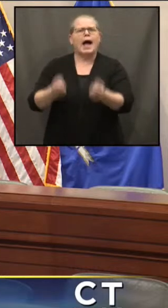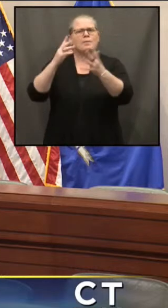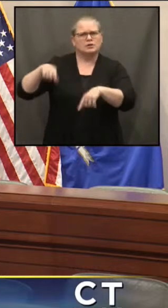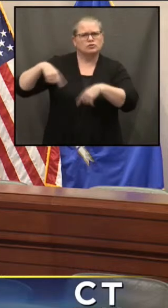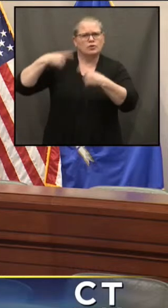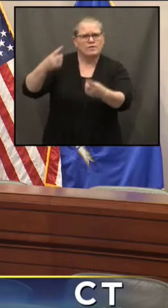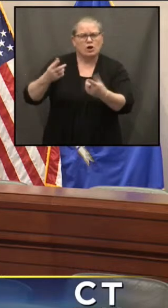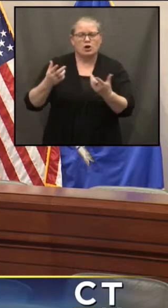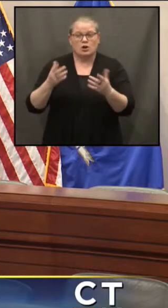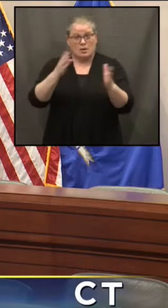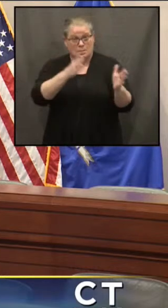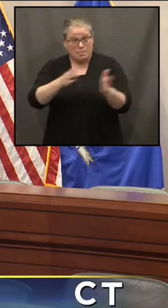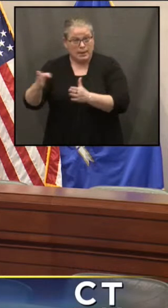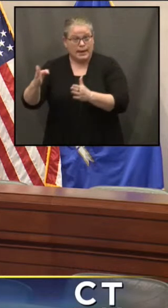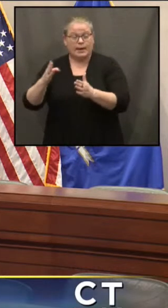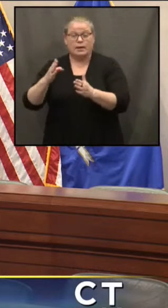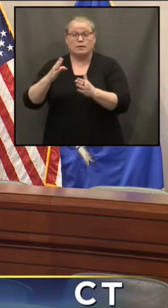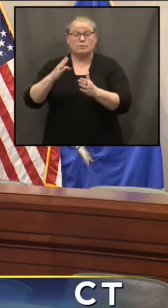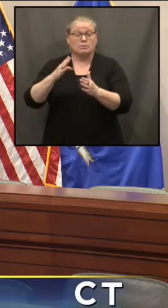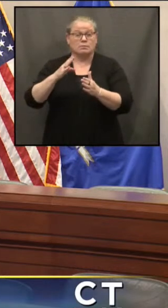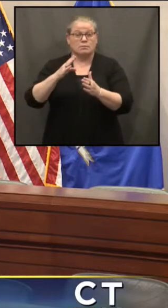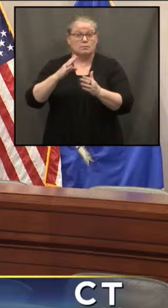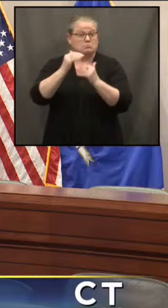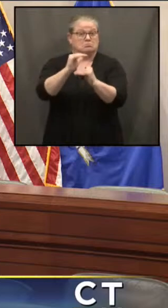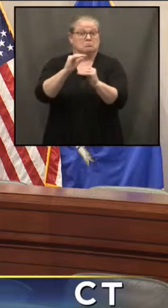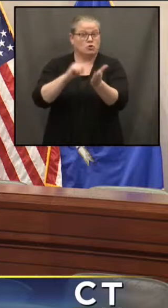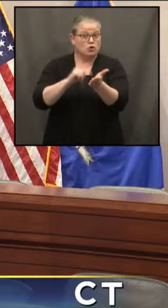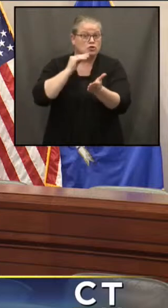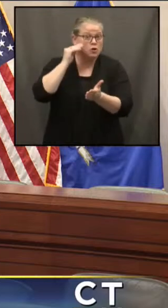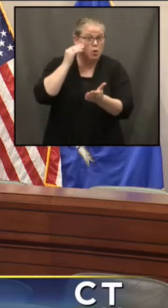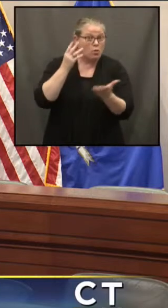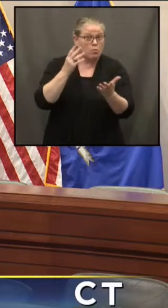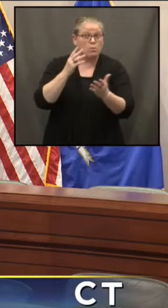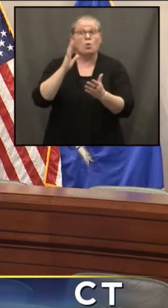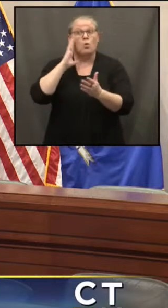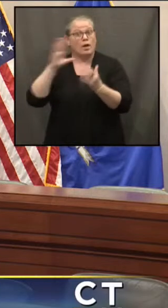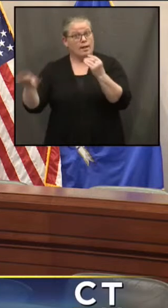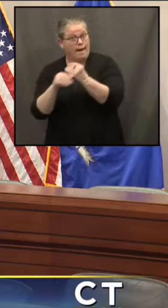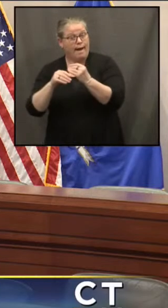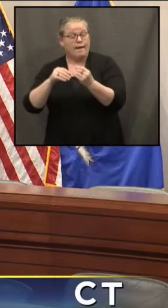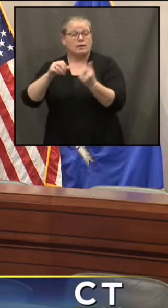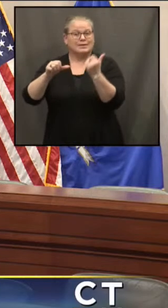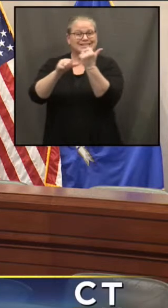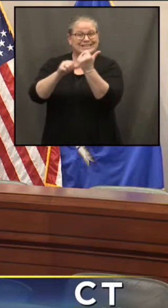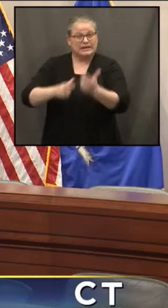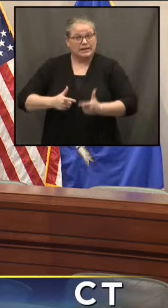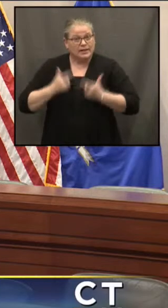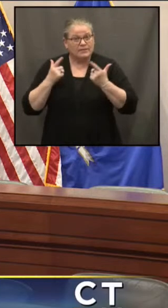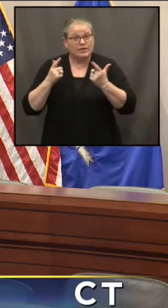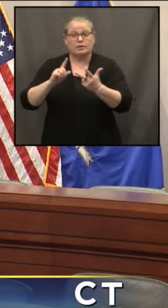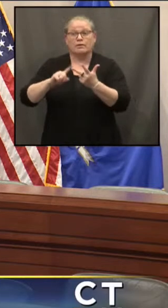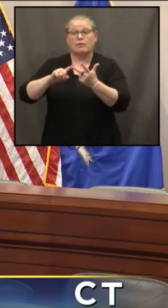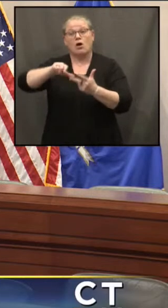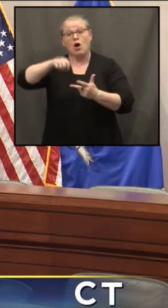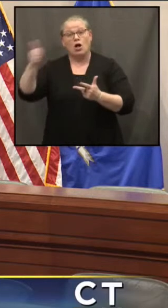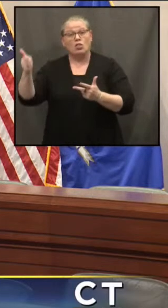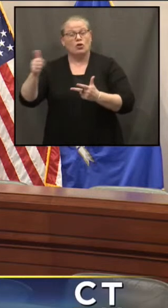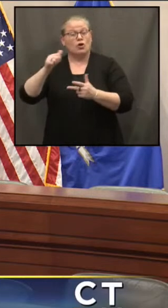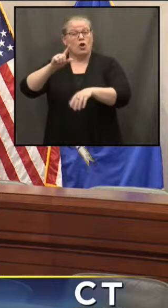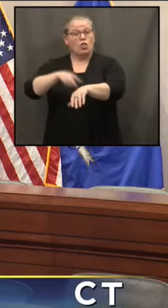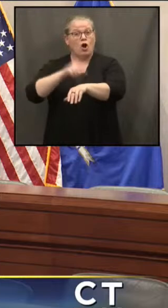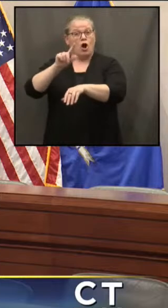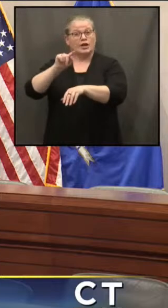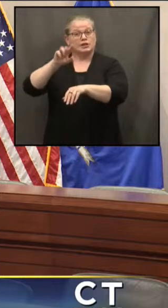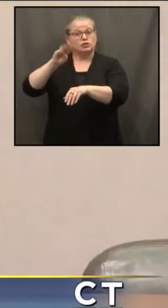are expanding, is it just nursing homes or assisted living and other long-term care facilities included? Yes, absolutely, Jenna.